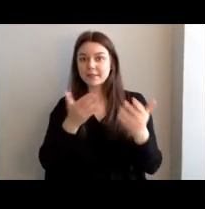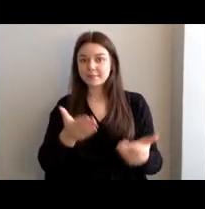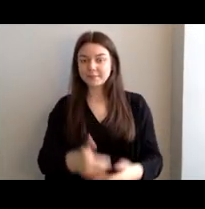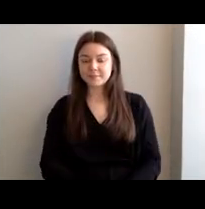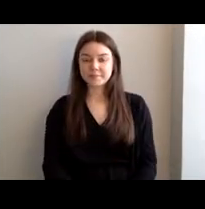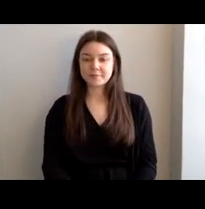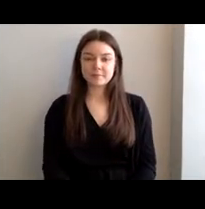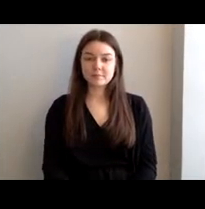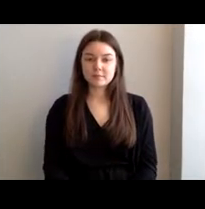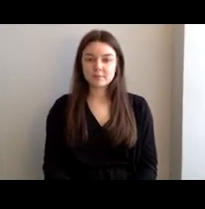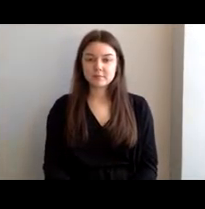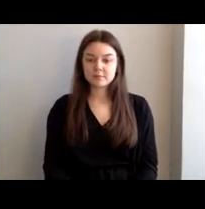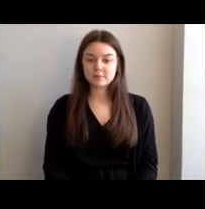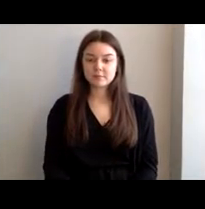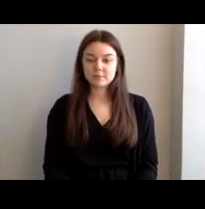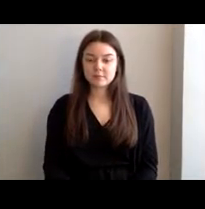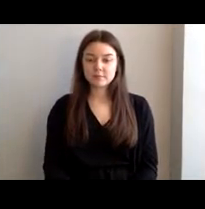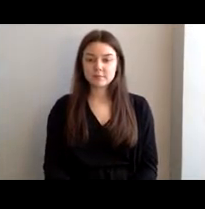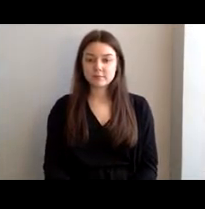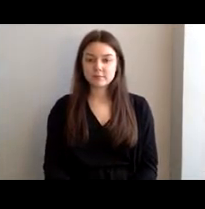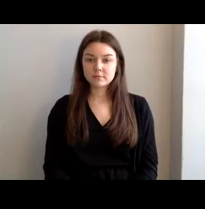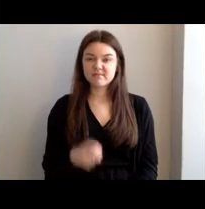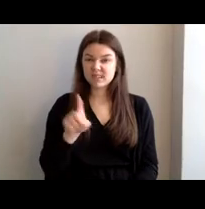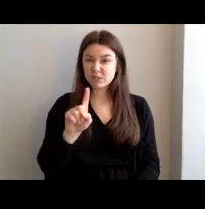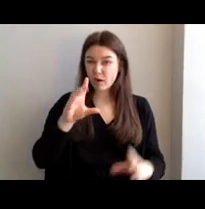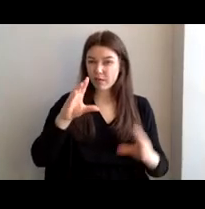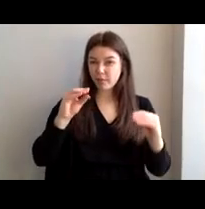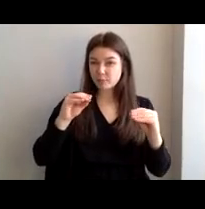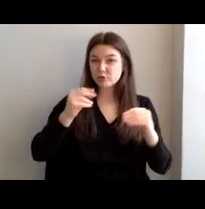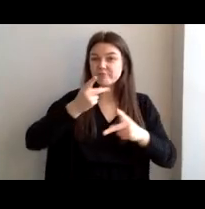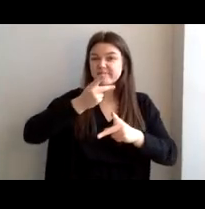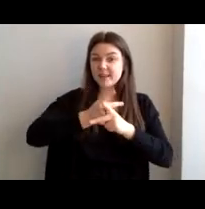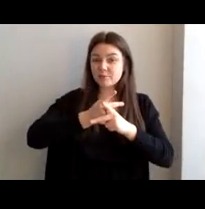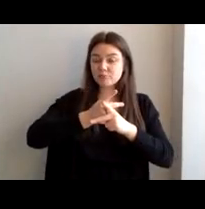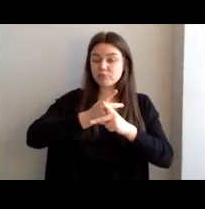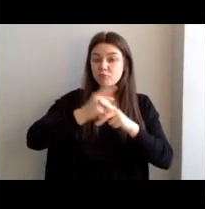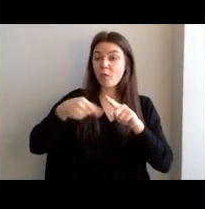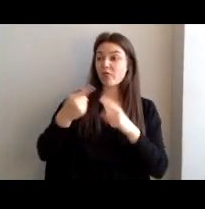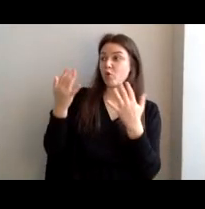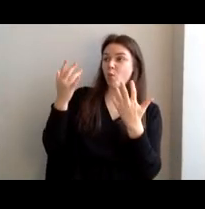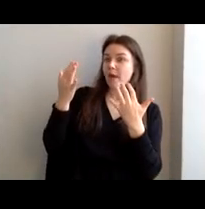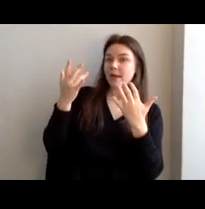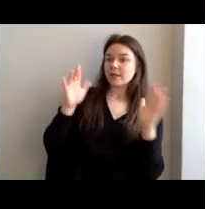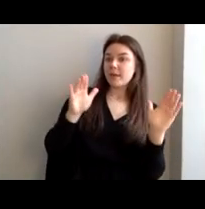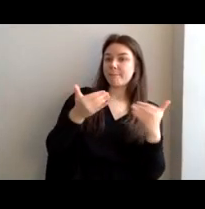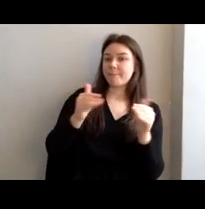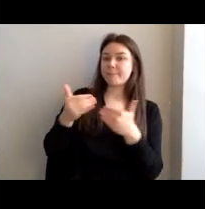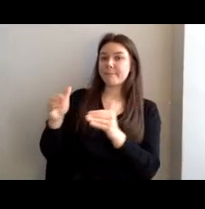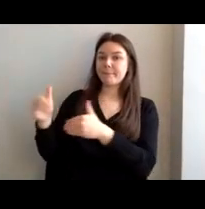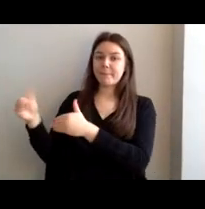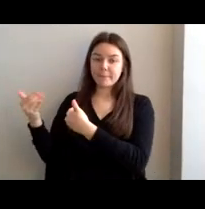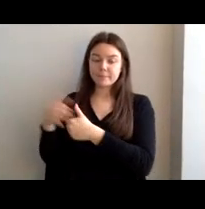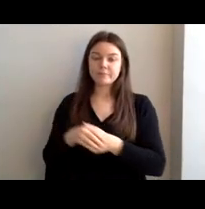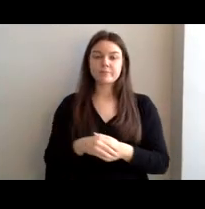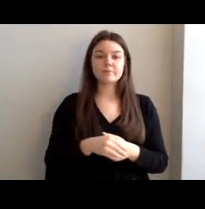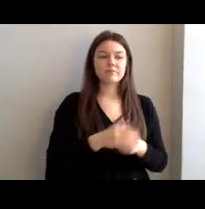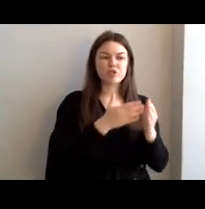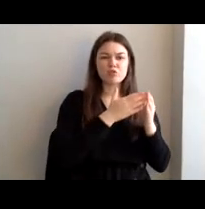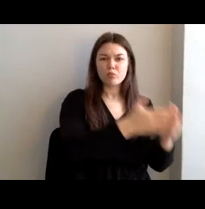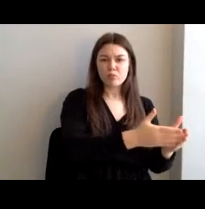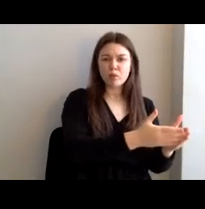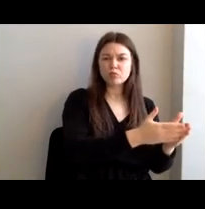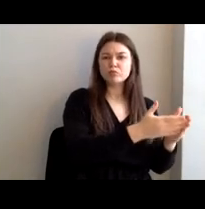All right, here we've got a tank, and this is where the lobsters are kept while they're waiting to be packaged. Once they're unloaded from the fishing vessels, the live